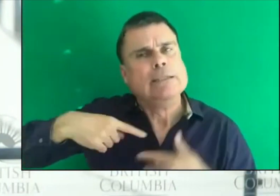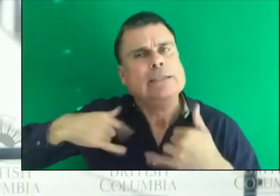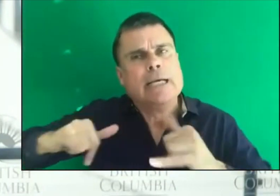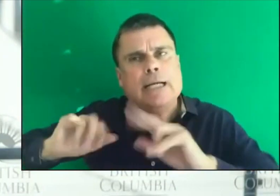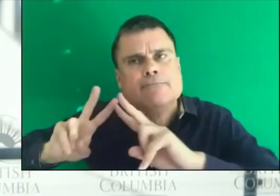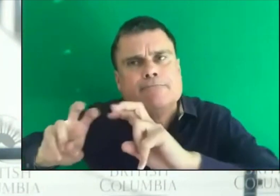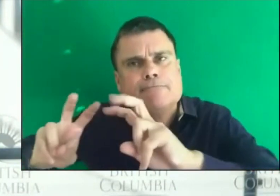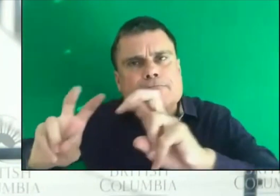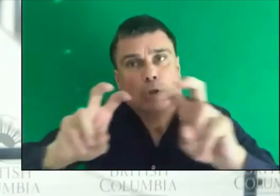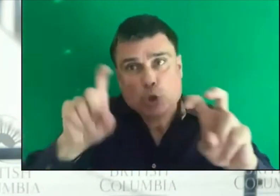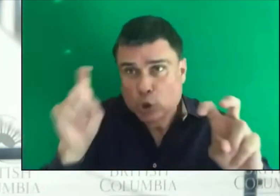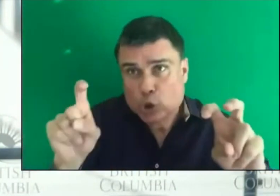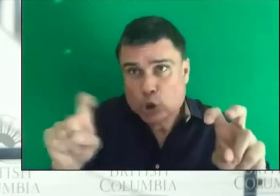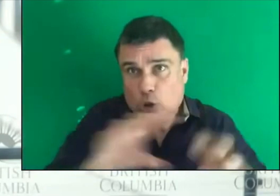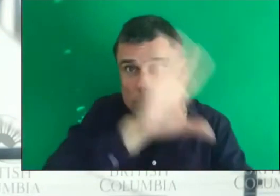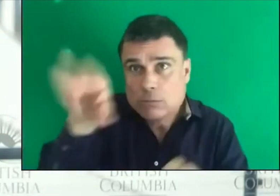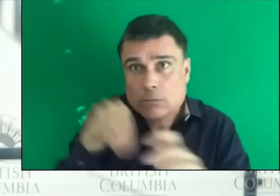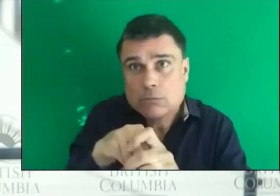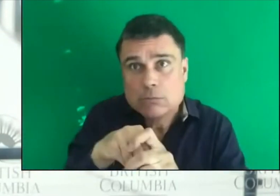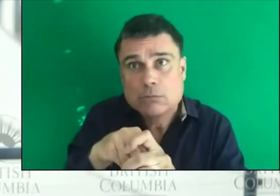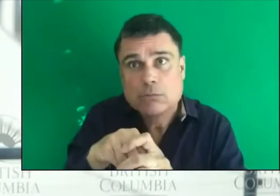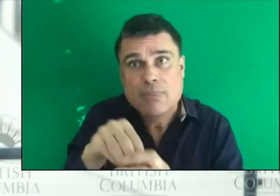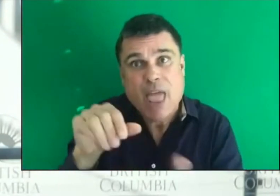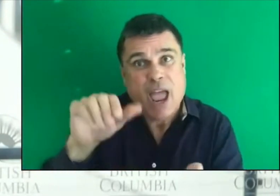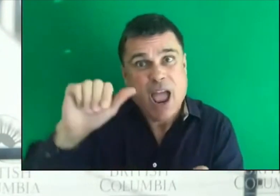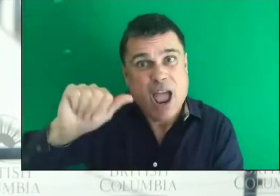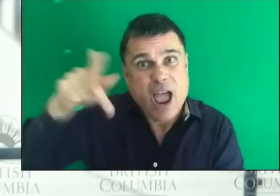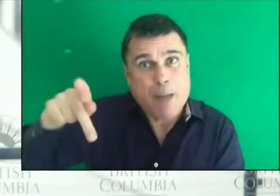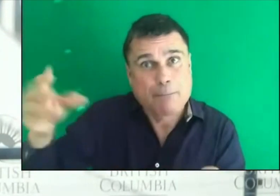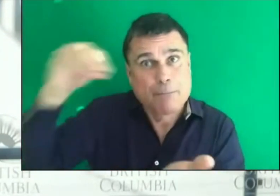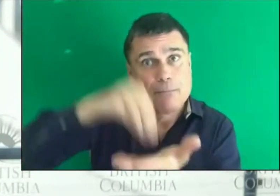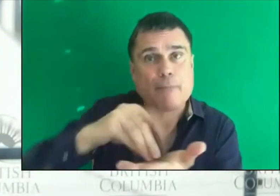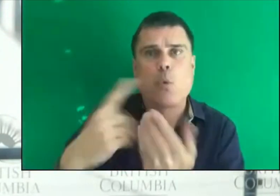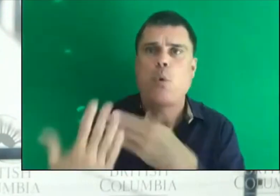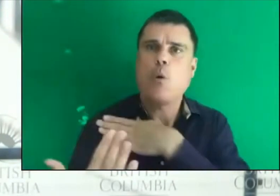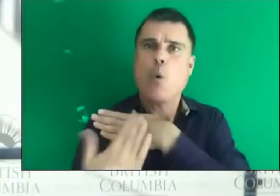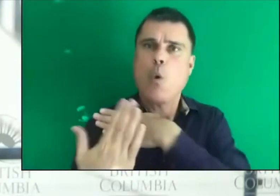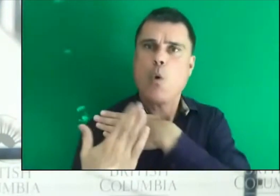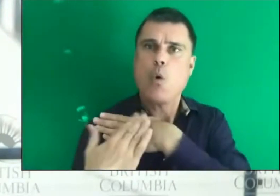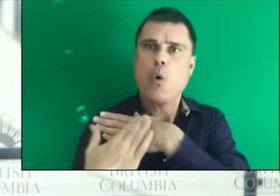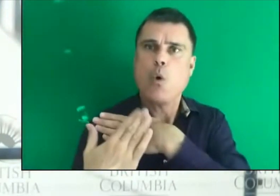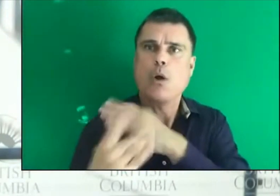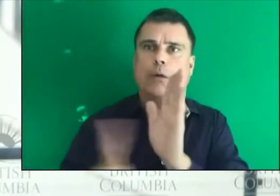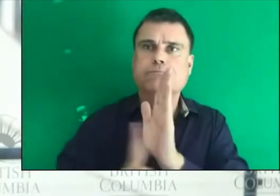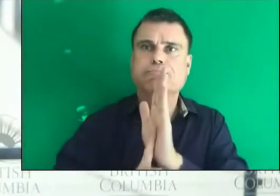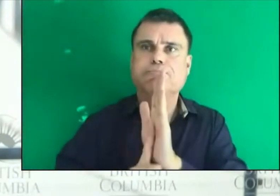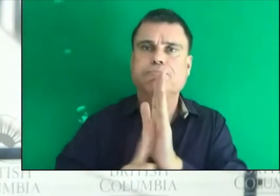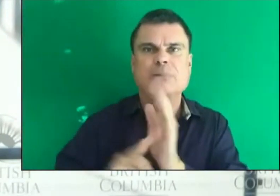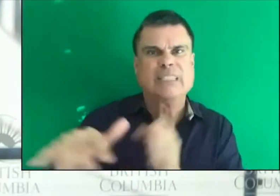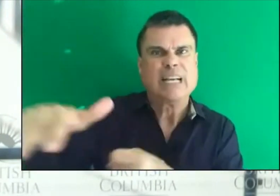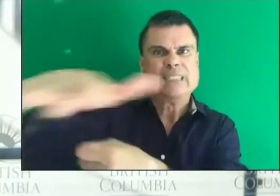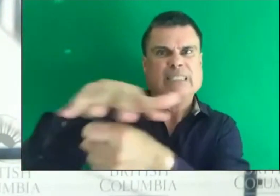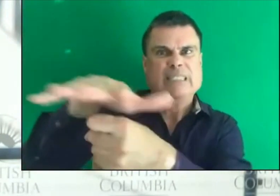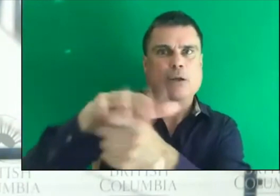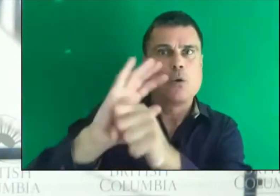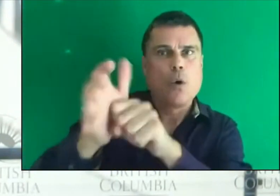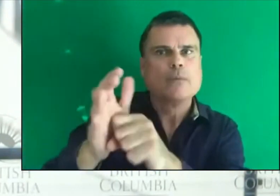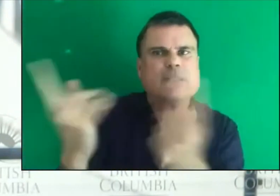the issues and how they use their app or not. And it's not a tracing app, it's a notification app. And